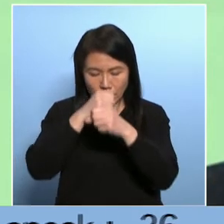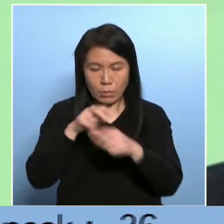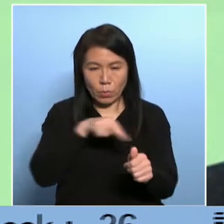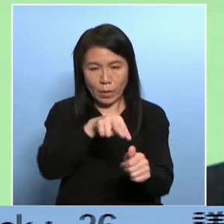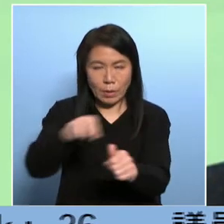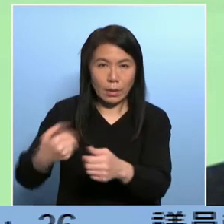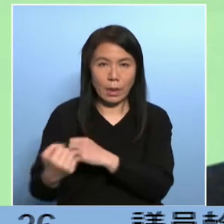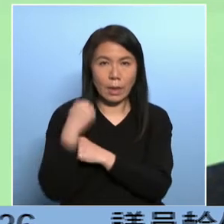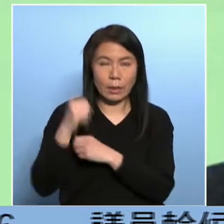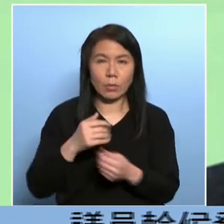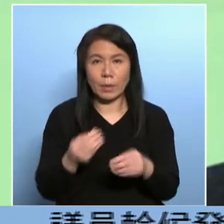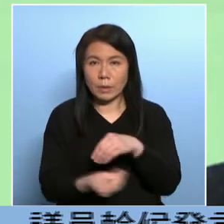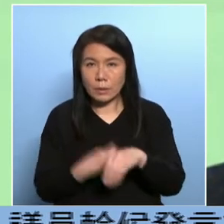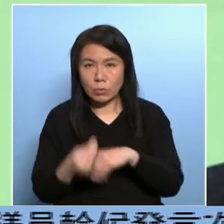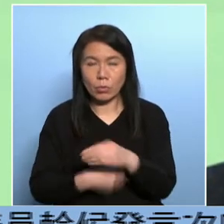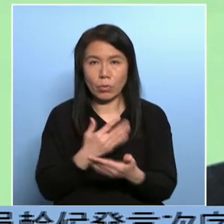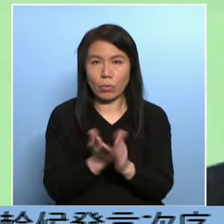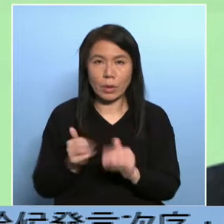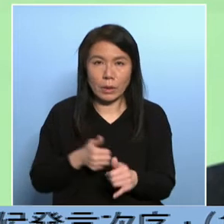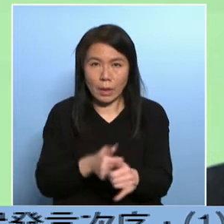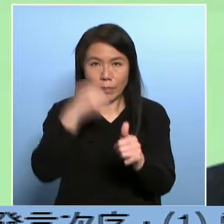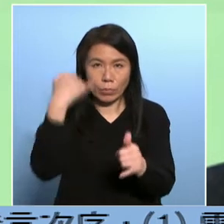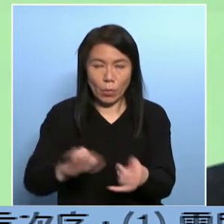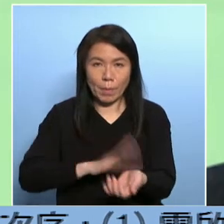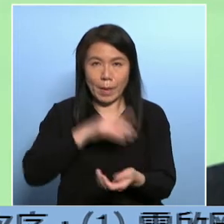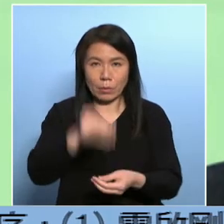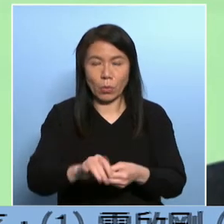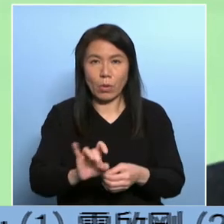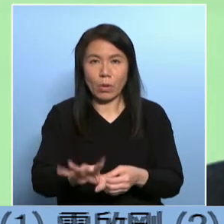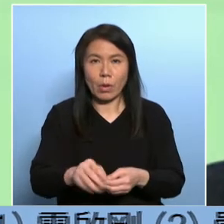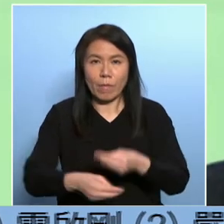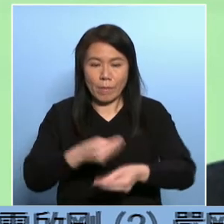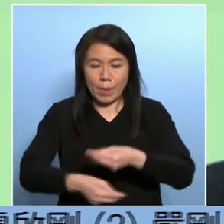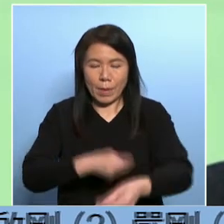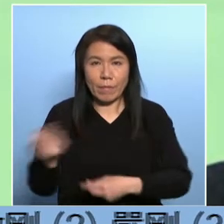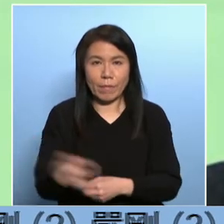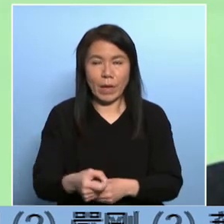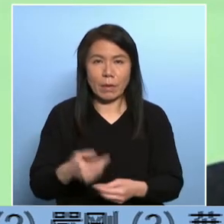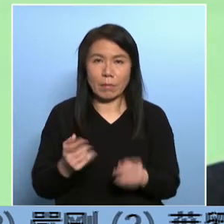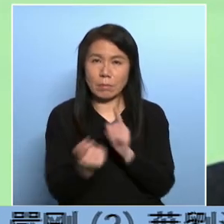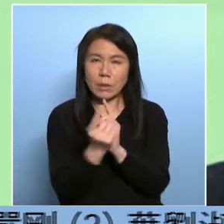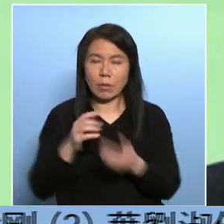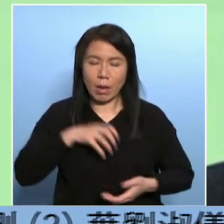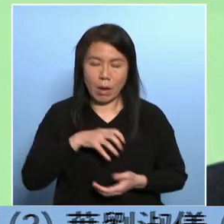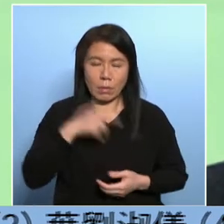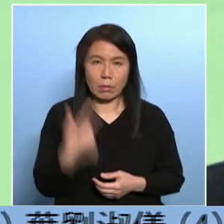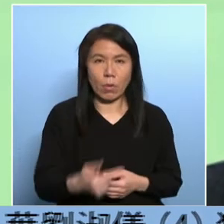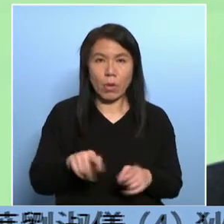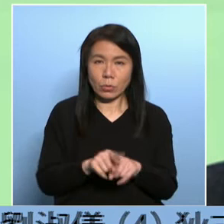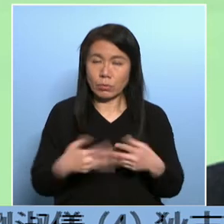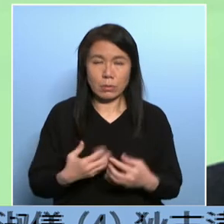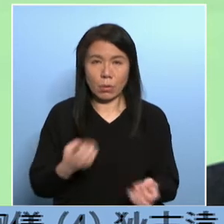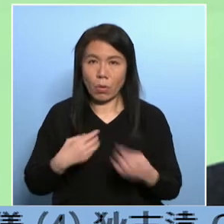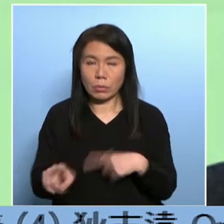isolation facilities and so on. For tracking and medical resources, they have not been able to catch up with the speed of the transmission. Despite all